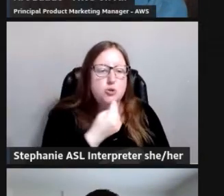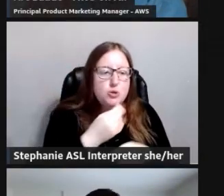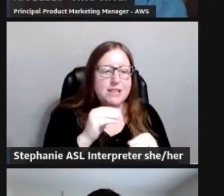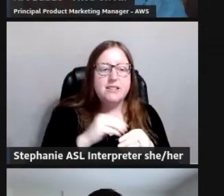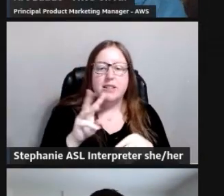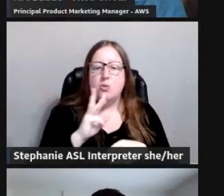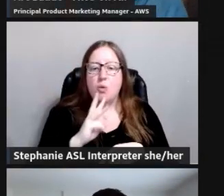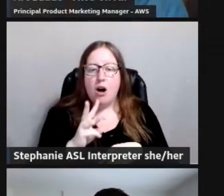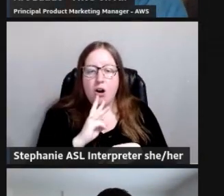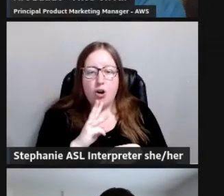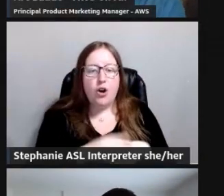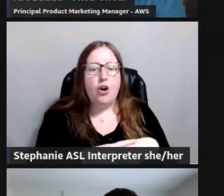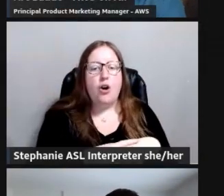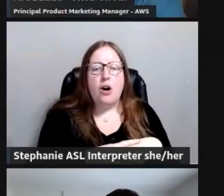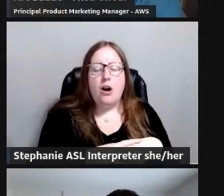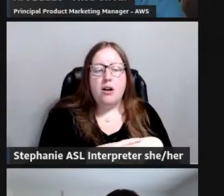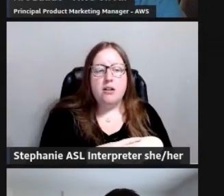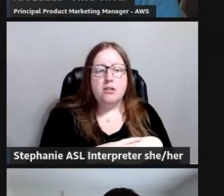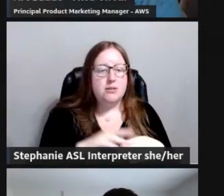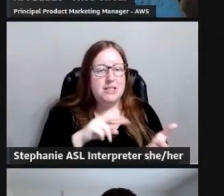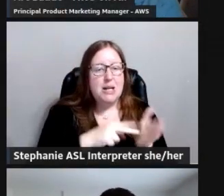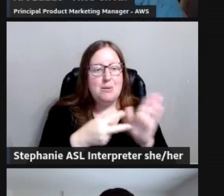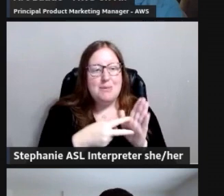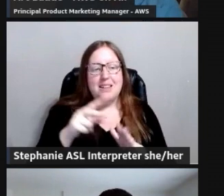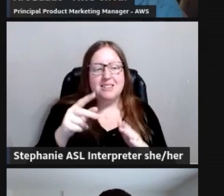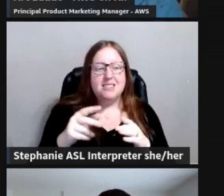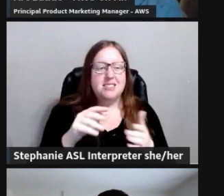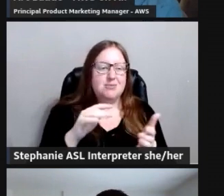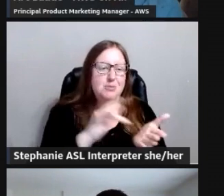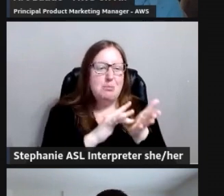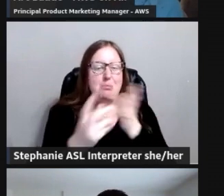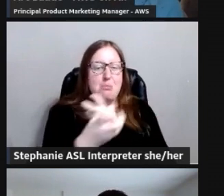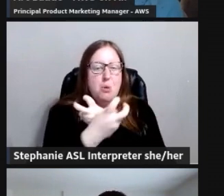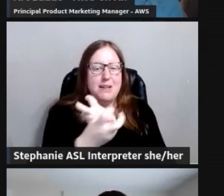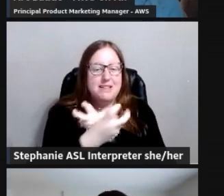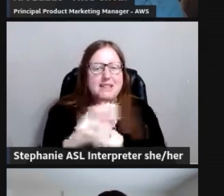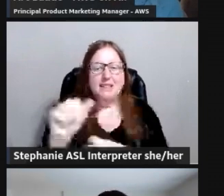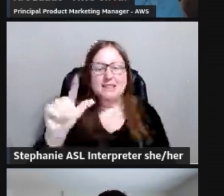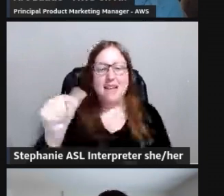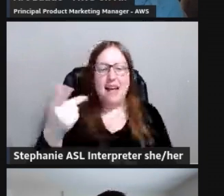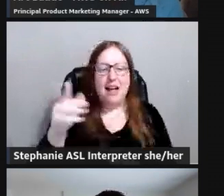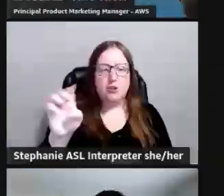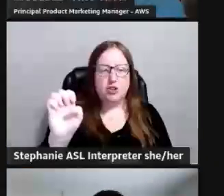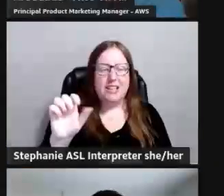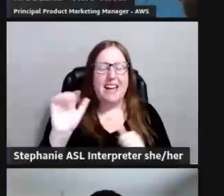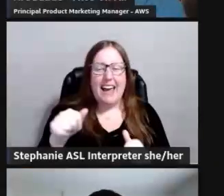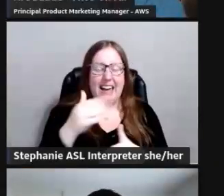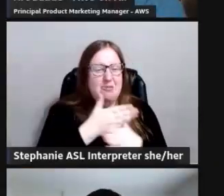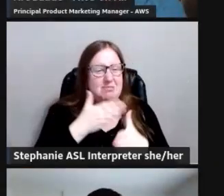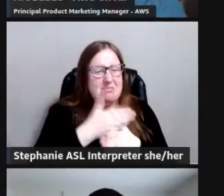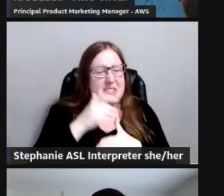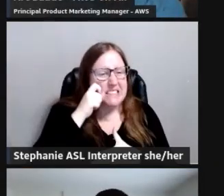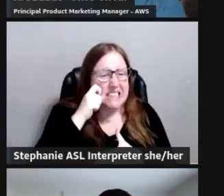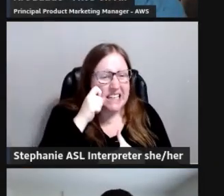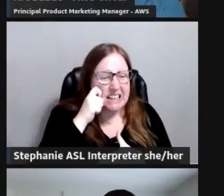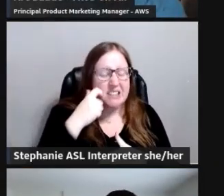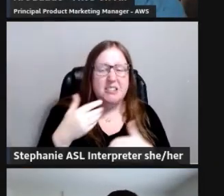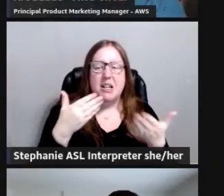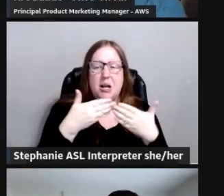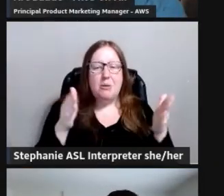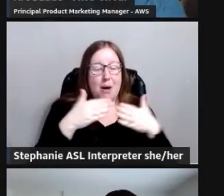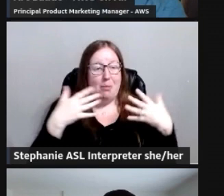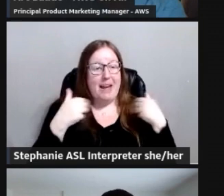leads to toxic algae blooms. And this is a skin irritant. It's a public health concern. But also if